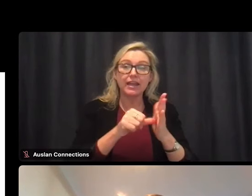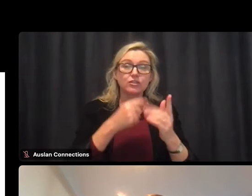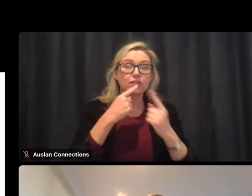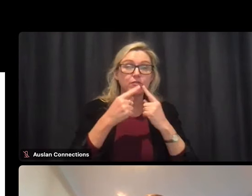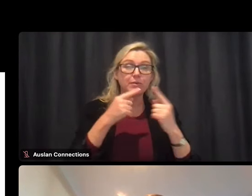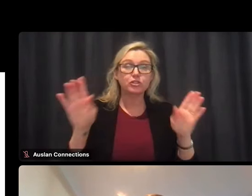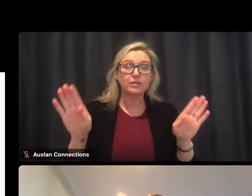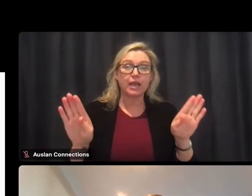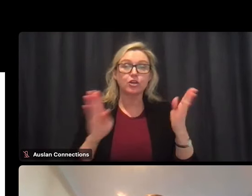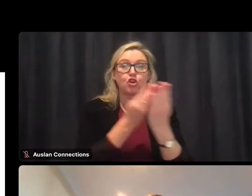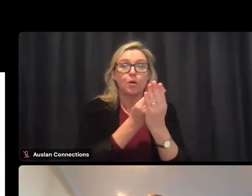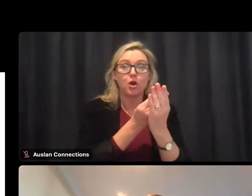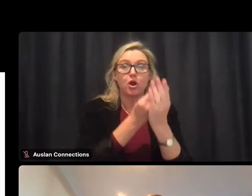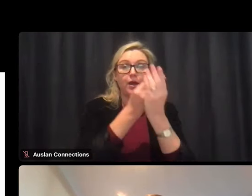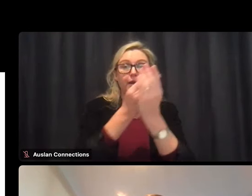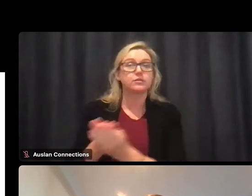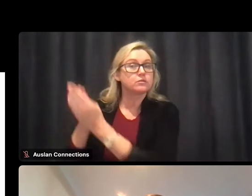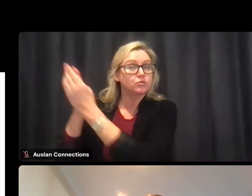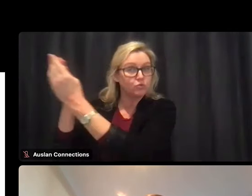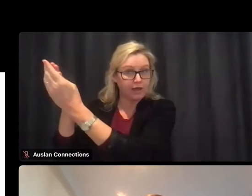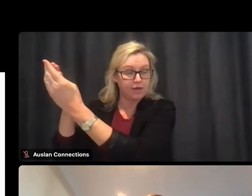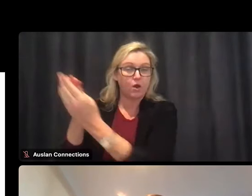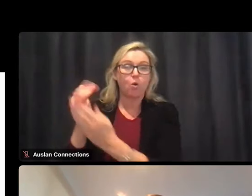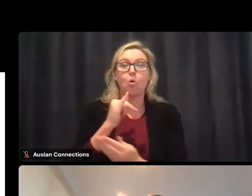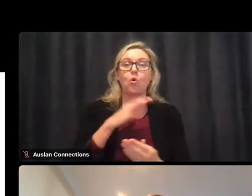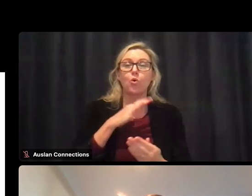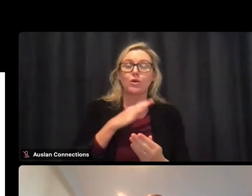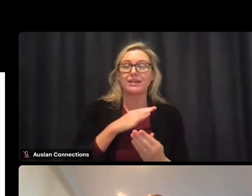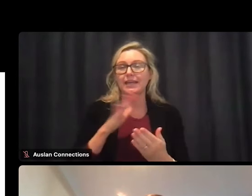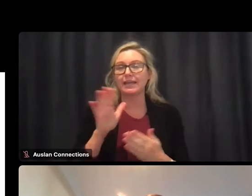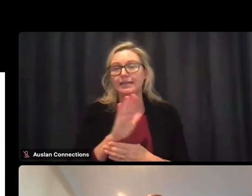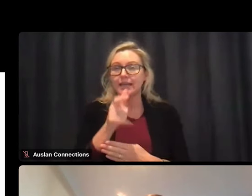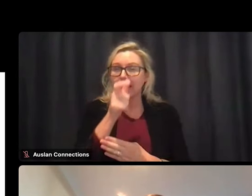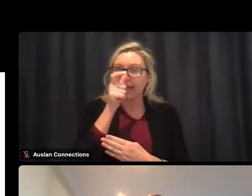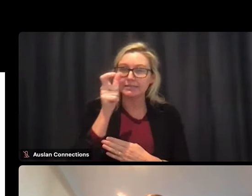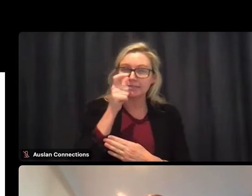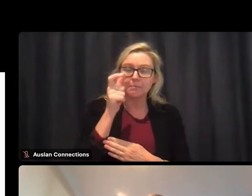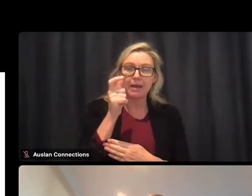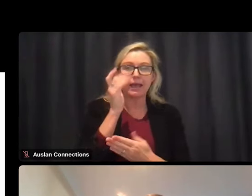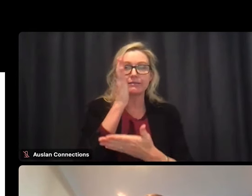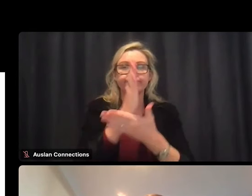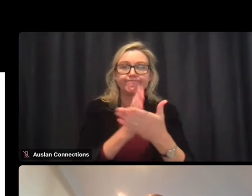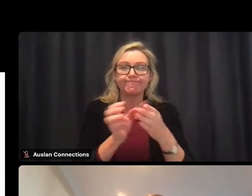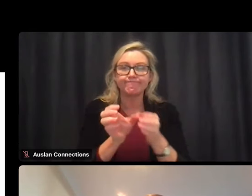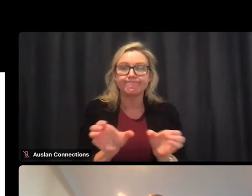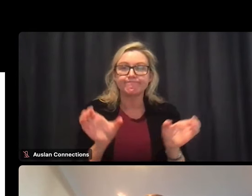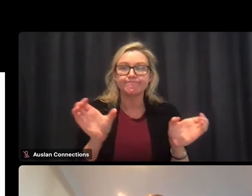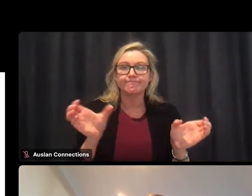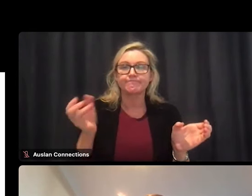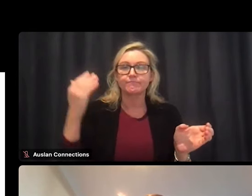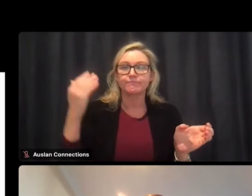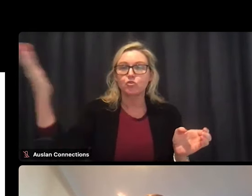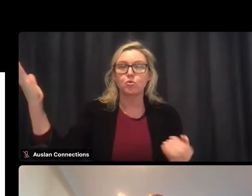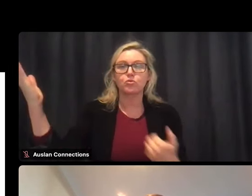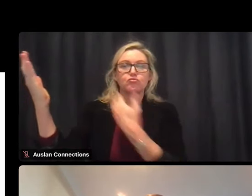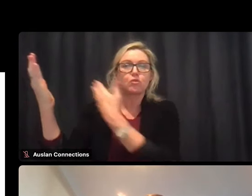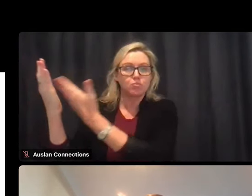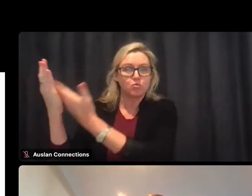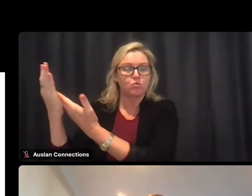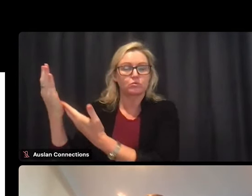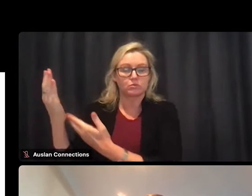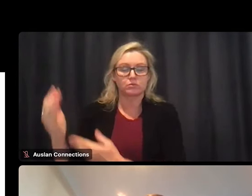and submitted together, or do they need to estimate a cost split? So that's one. The other one is about